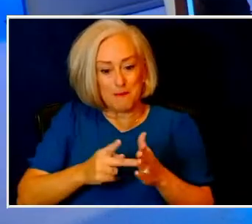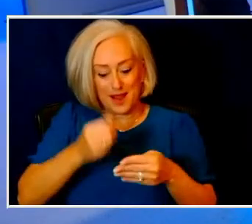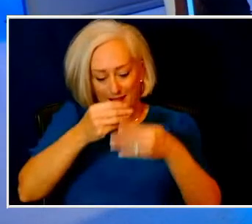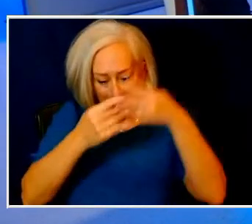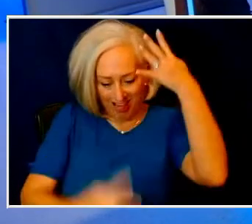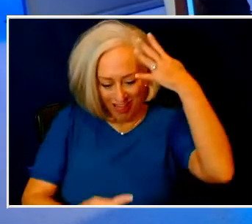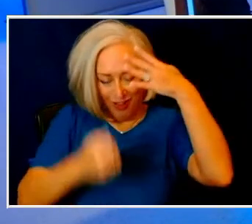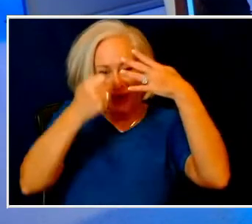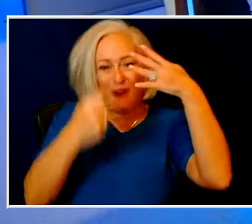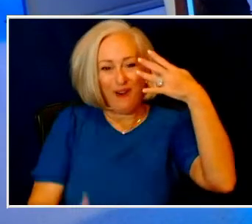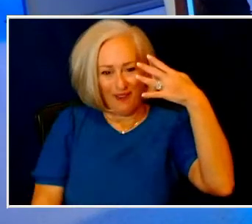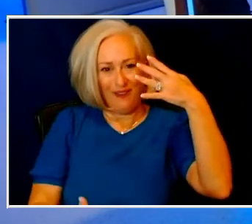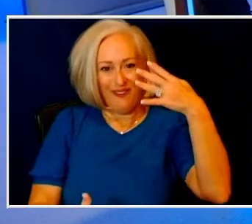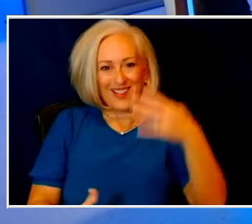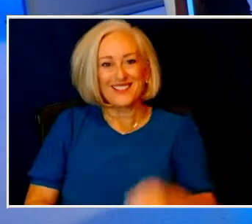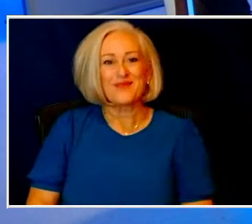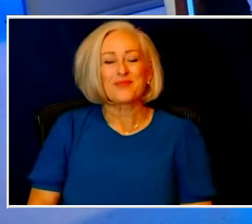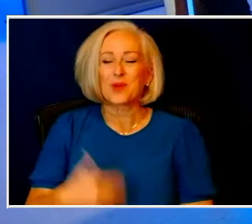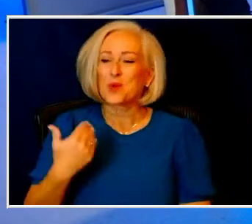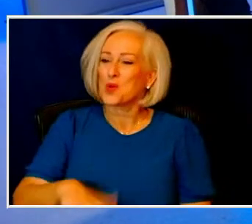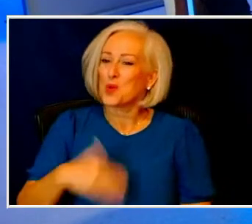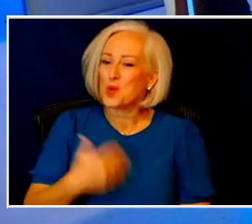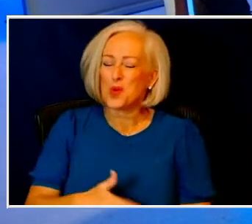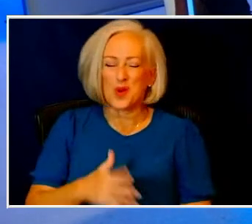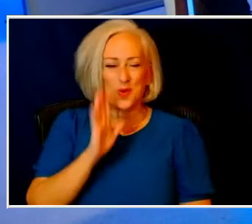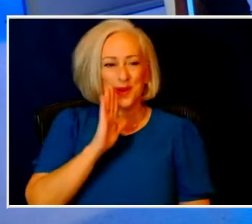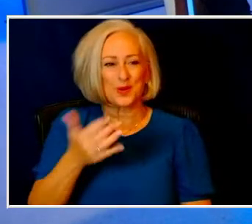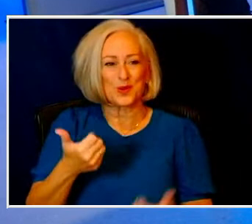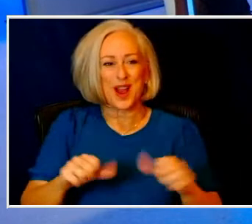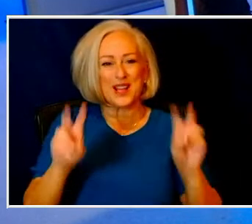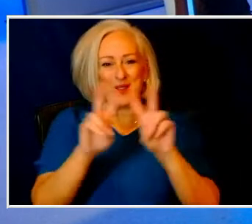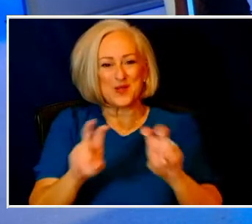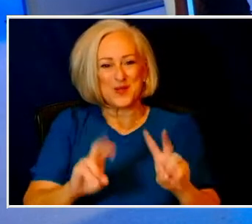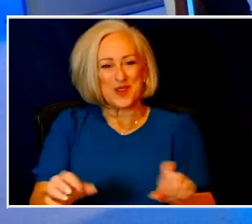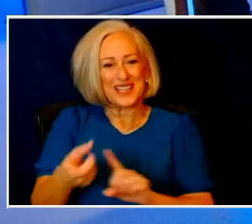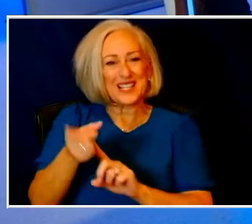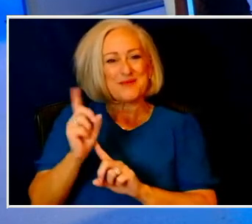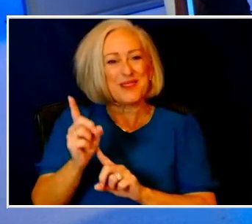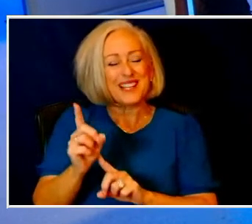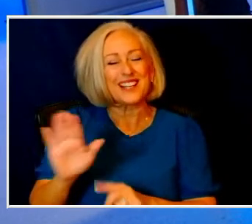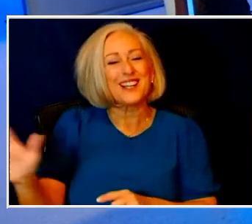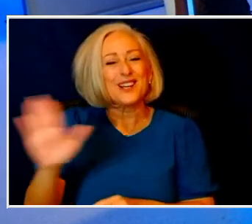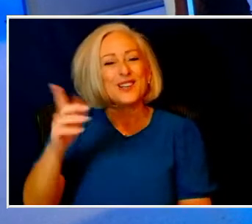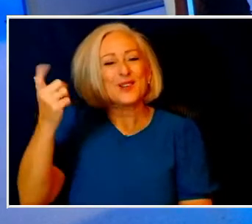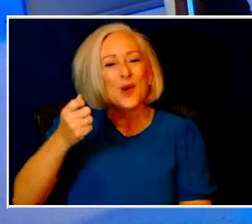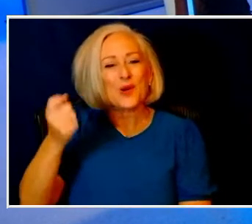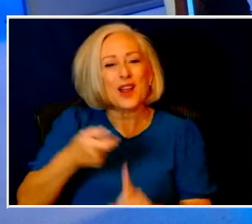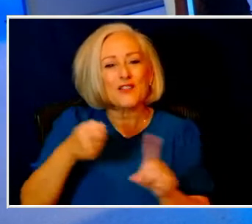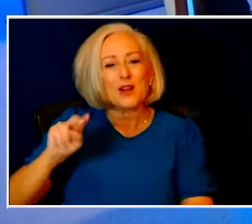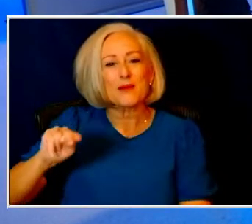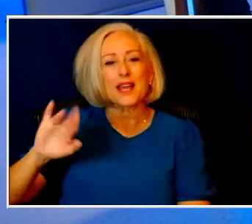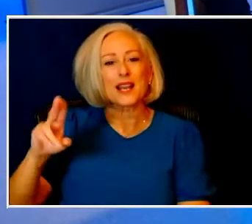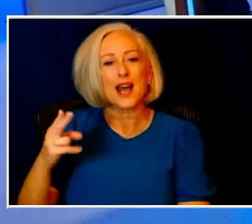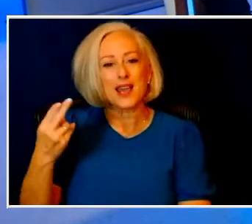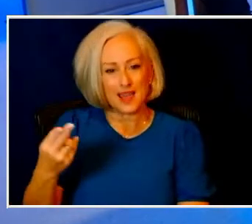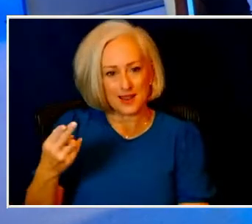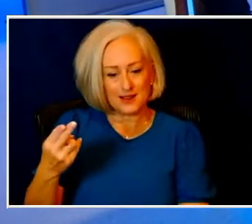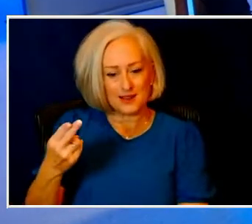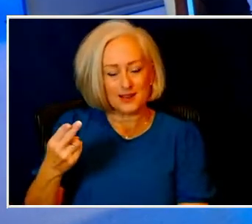big answer. So we're going to try and pull that apart in just a minute. But your grant is part of the NIH Centers of Biomedical Research Excellence, also known